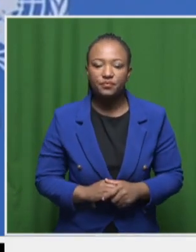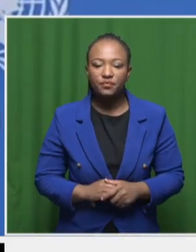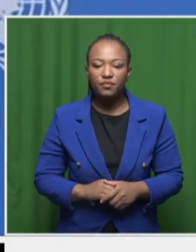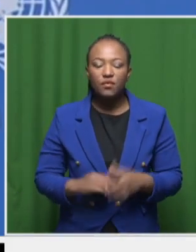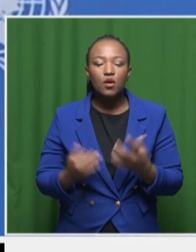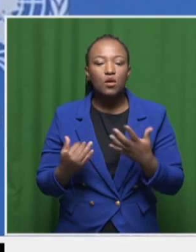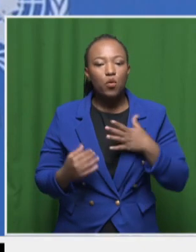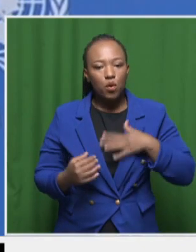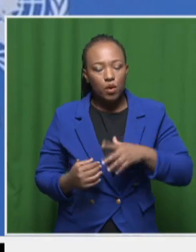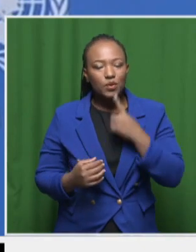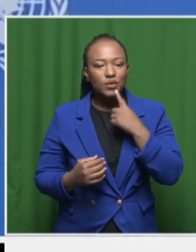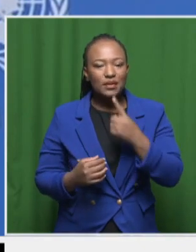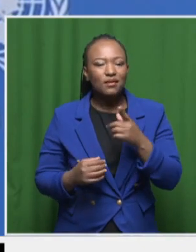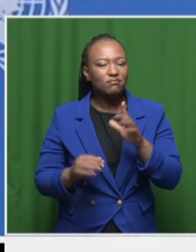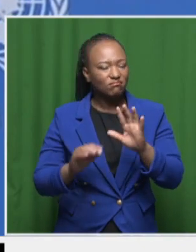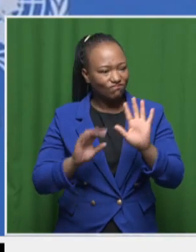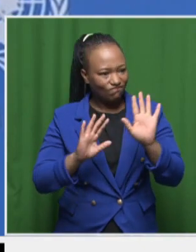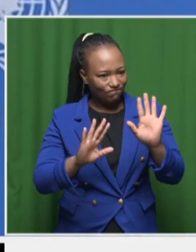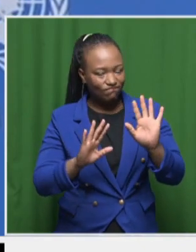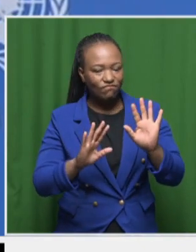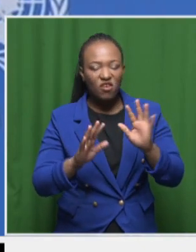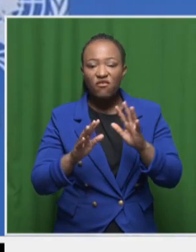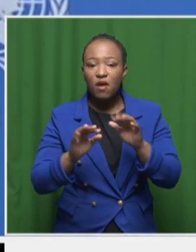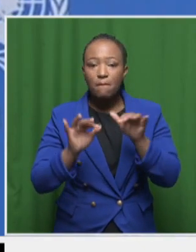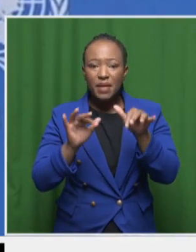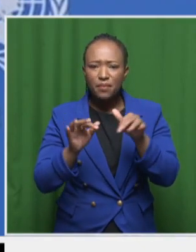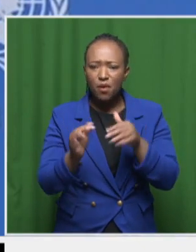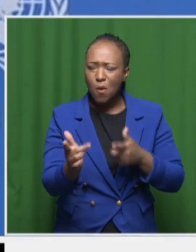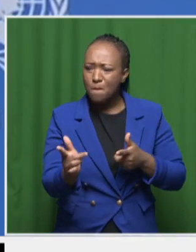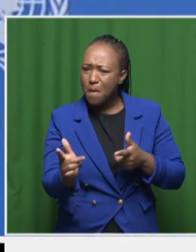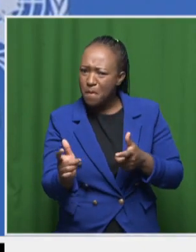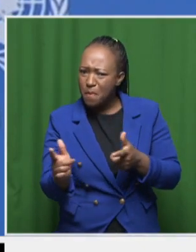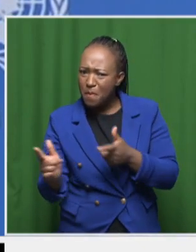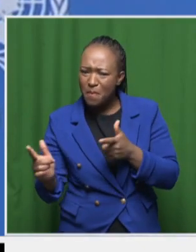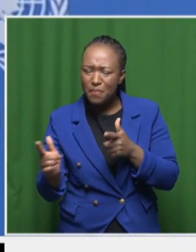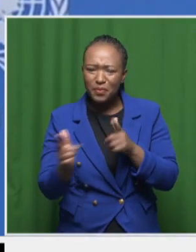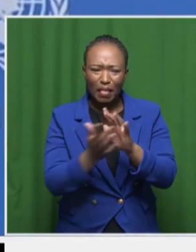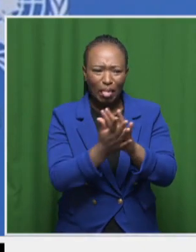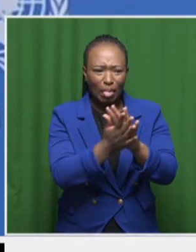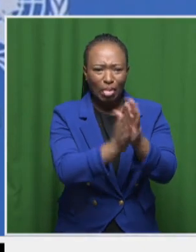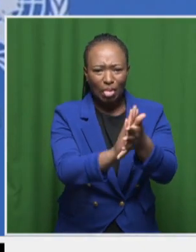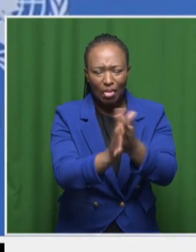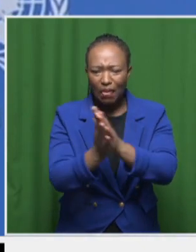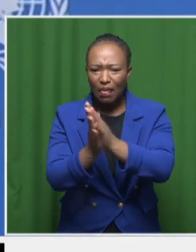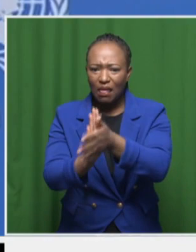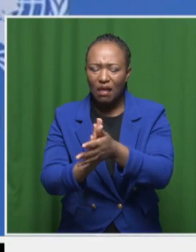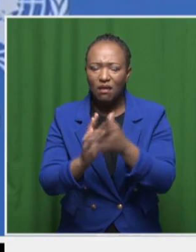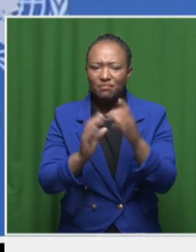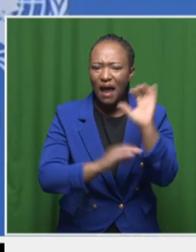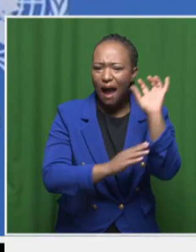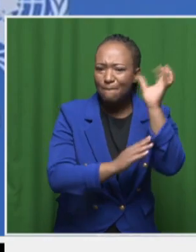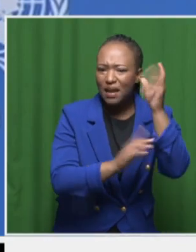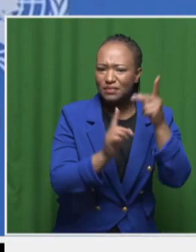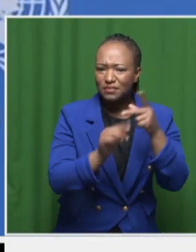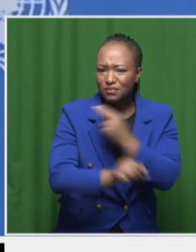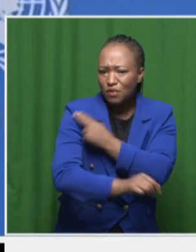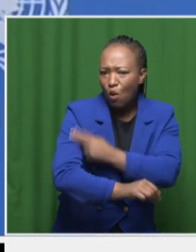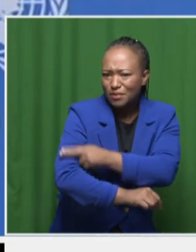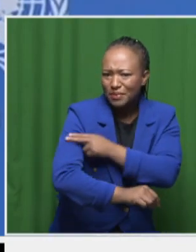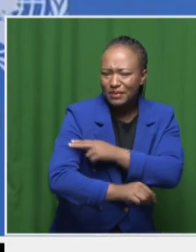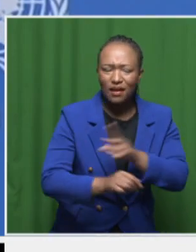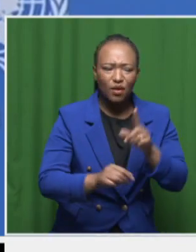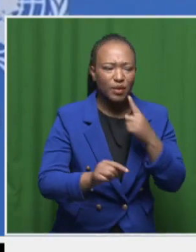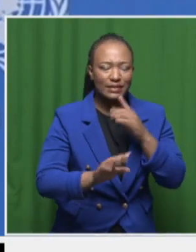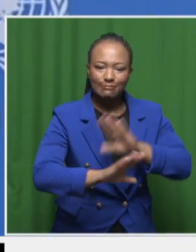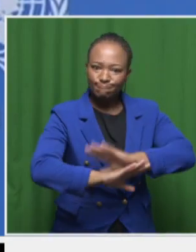all attacks on health professionals, on facilities and ambulances, which is putting even more lives at risk. These are